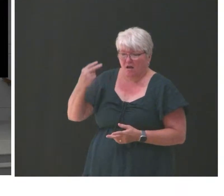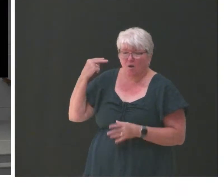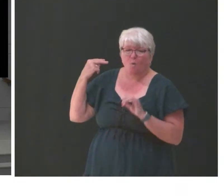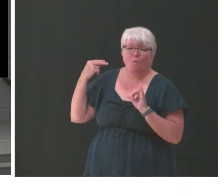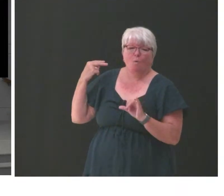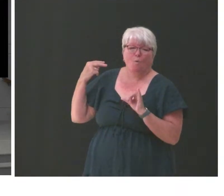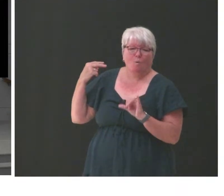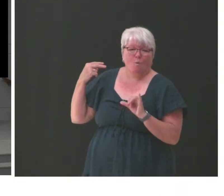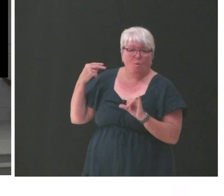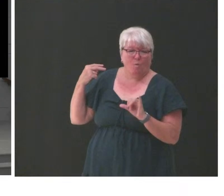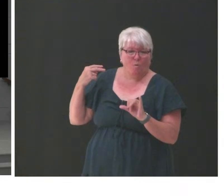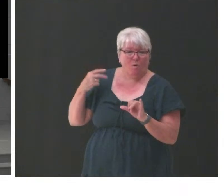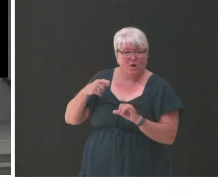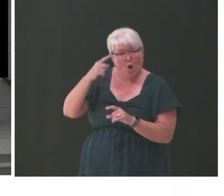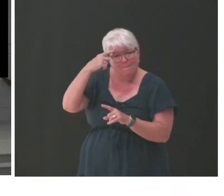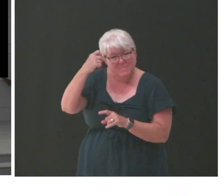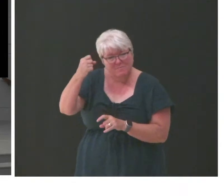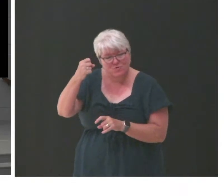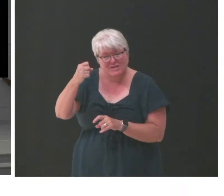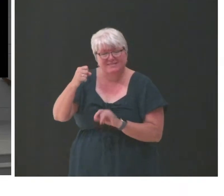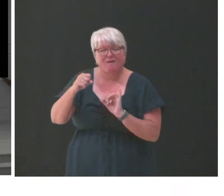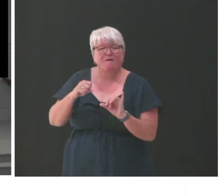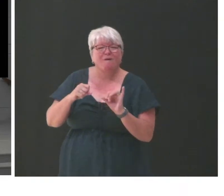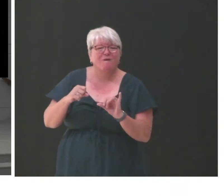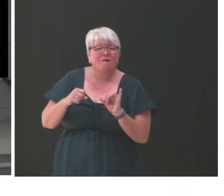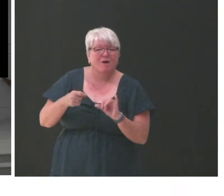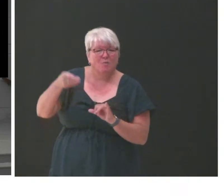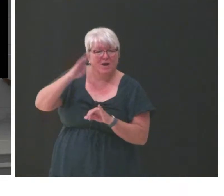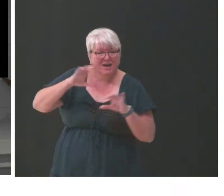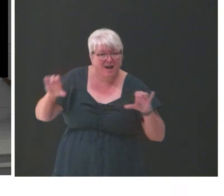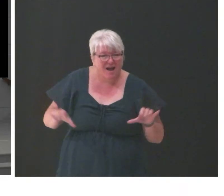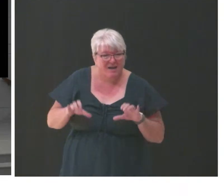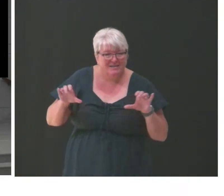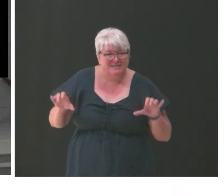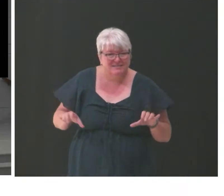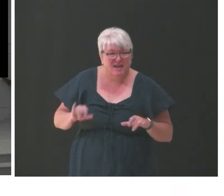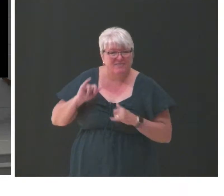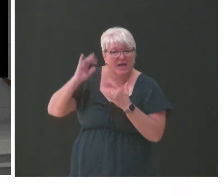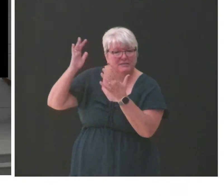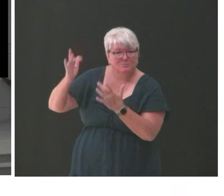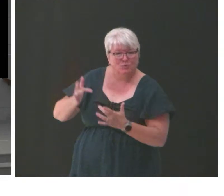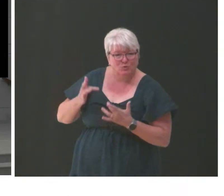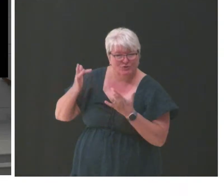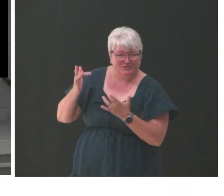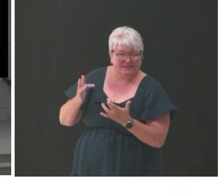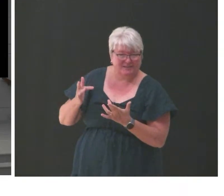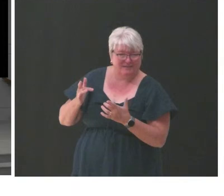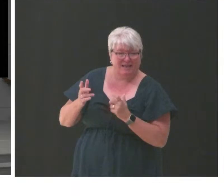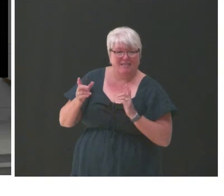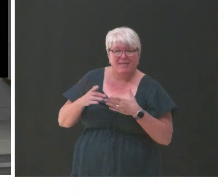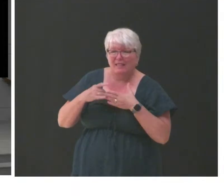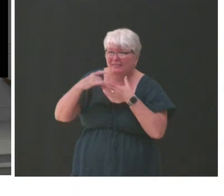are memories of what God has done for us, and they lead us to the throne room in worship.